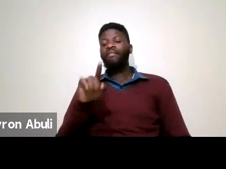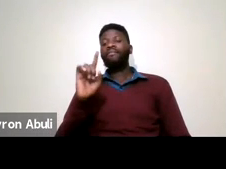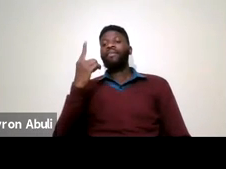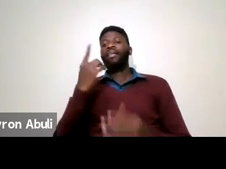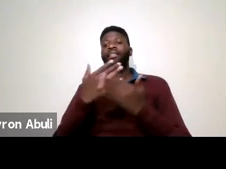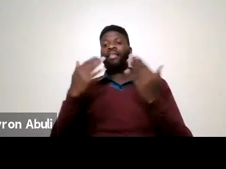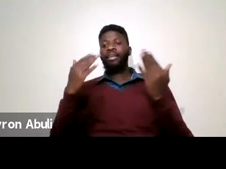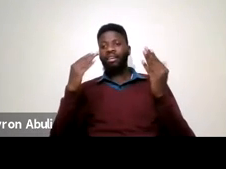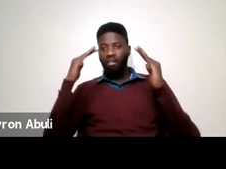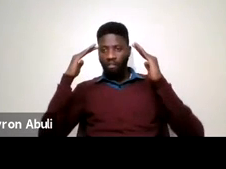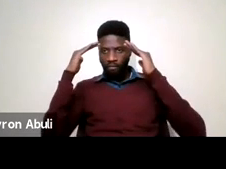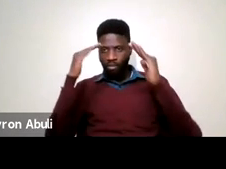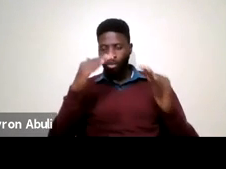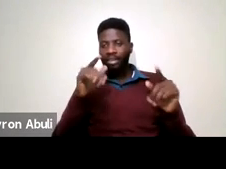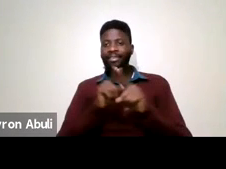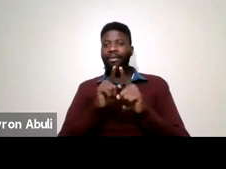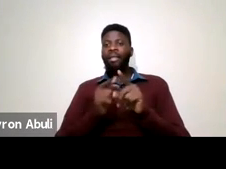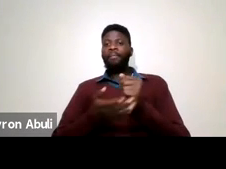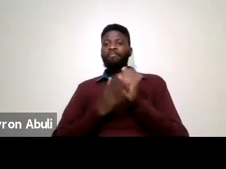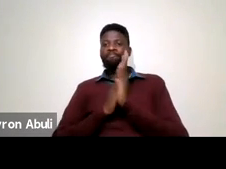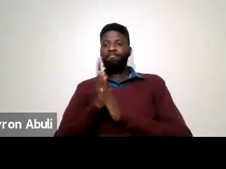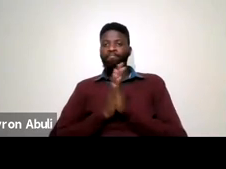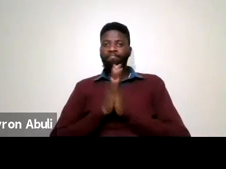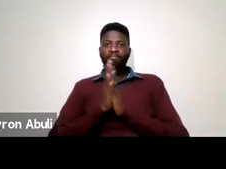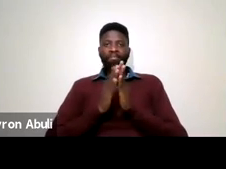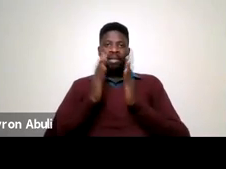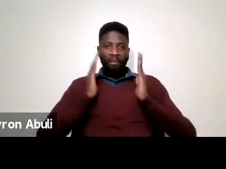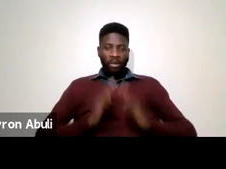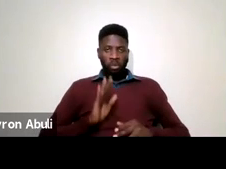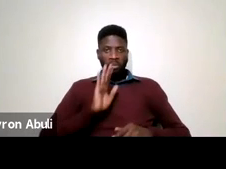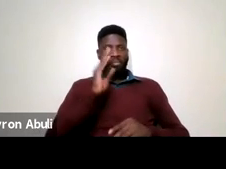motivating oneself to turn his vision into his future,